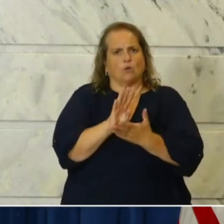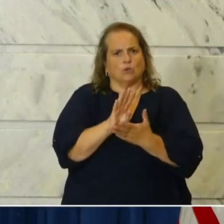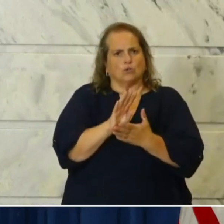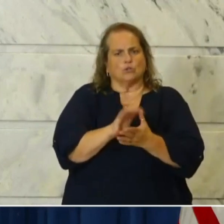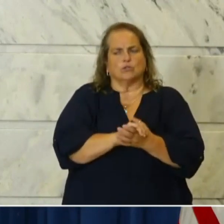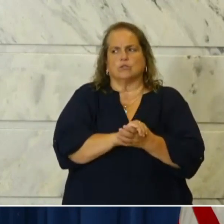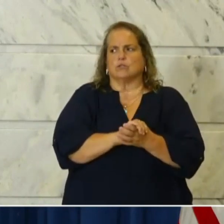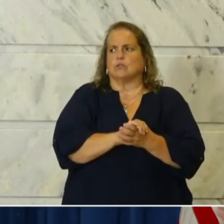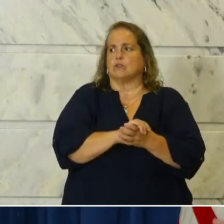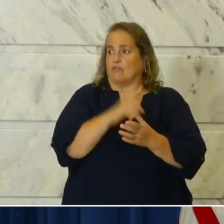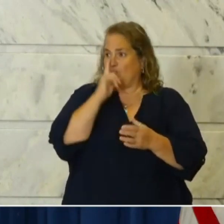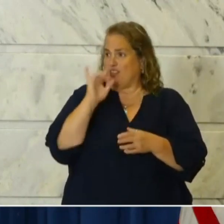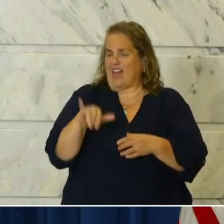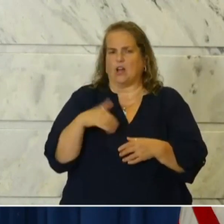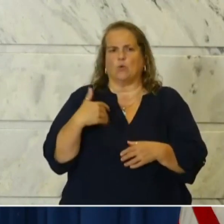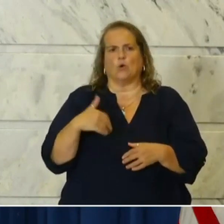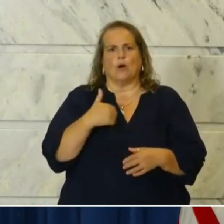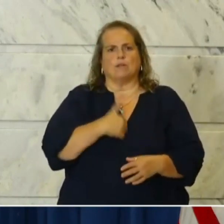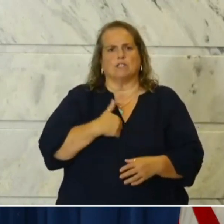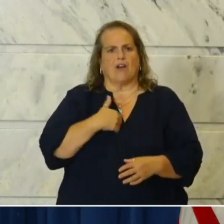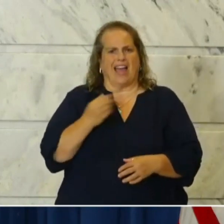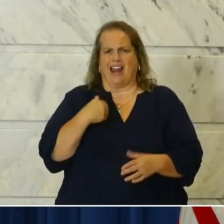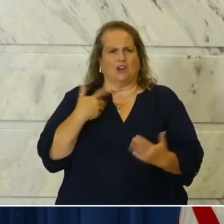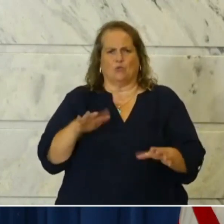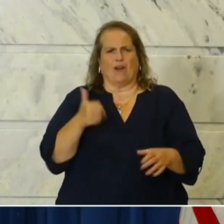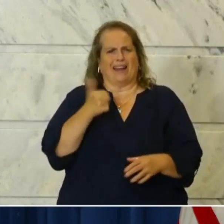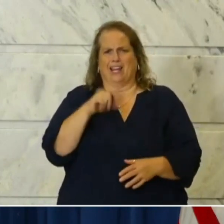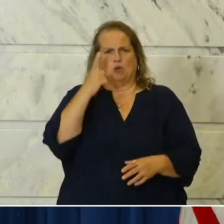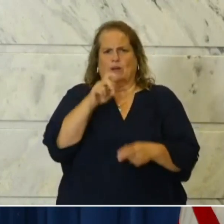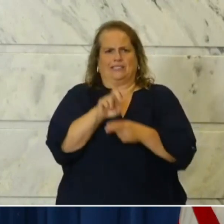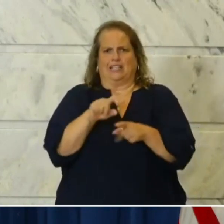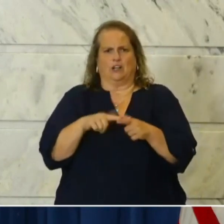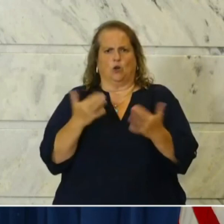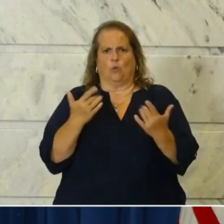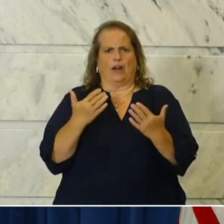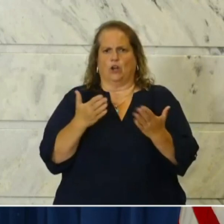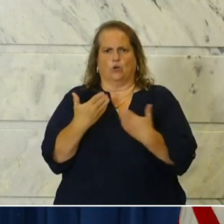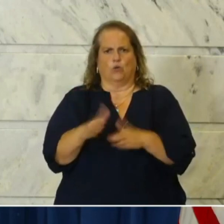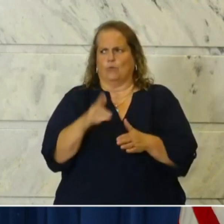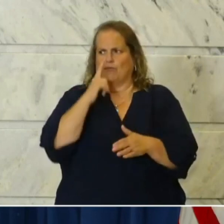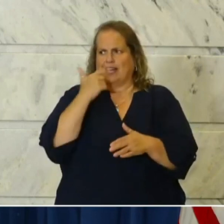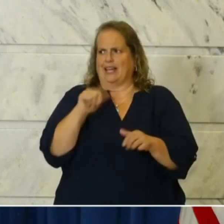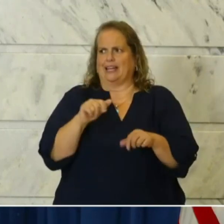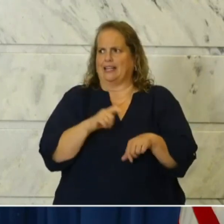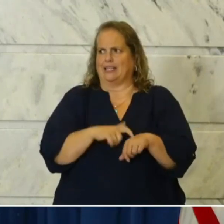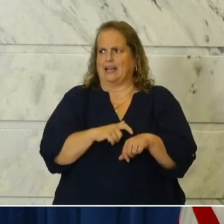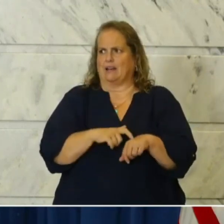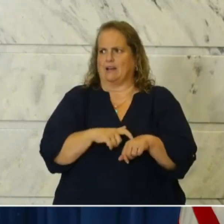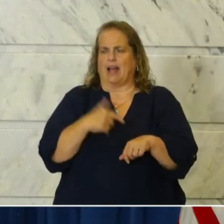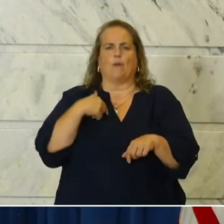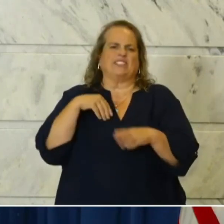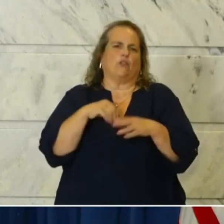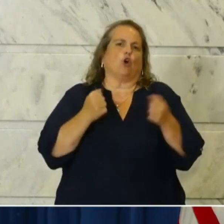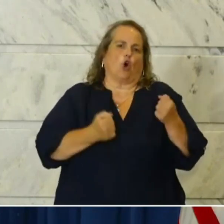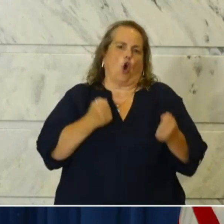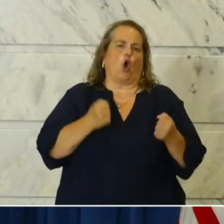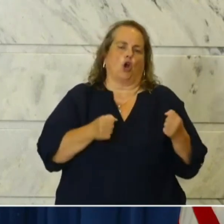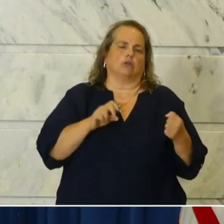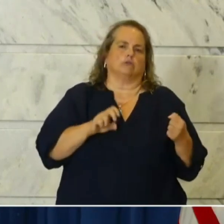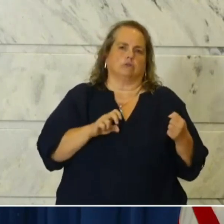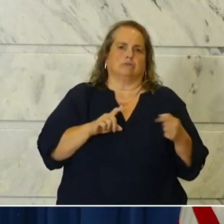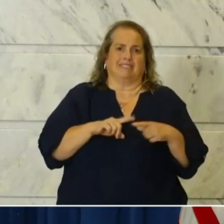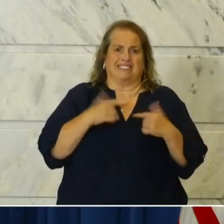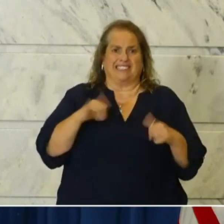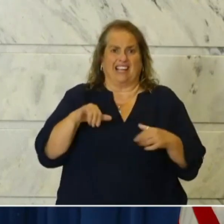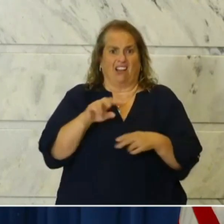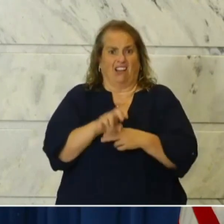And for that, I'm sorry. And we don't want anybody sitting in a waiting room for any period of time. Did you wait in your car? That's a long time to be